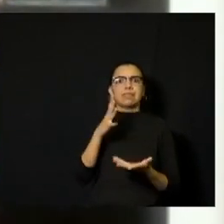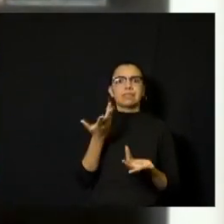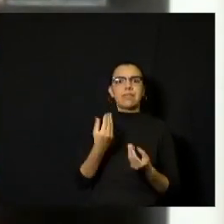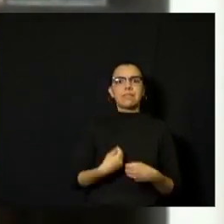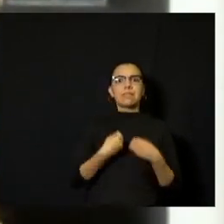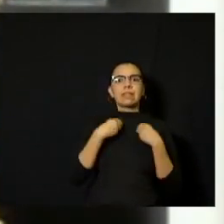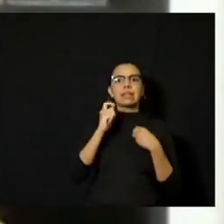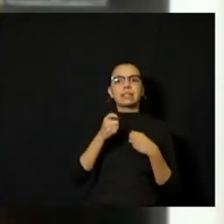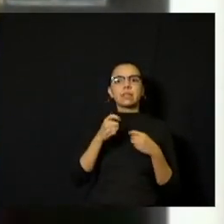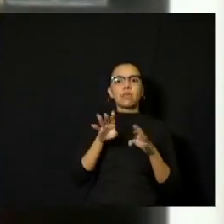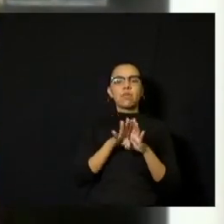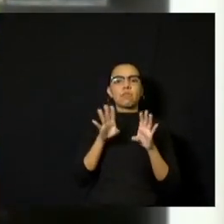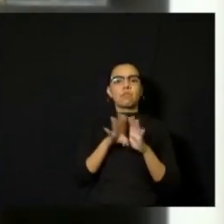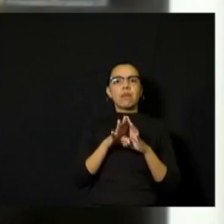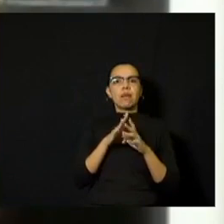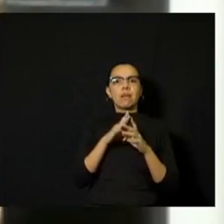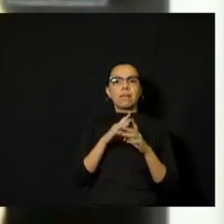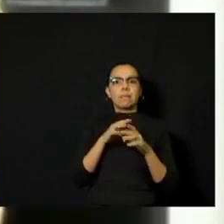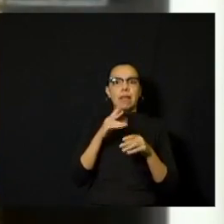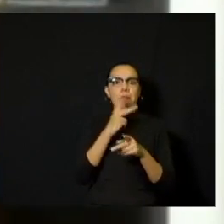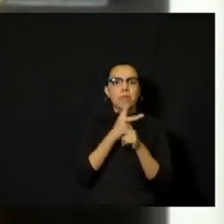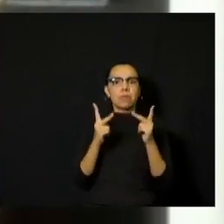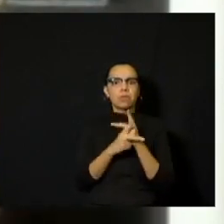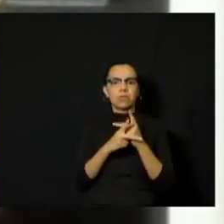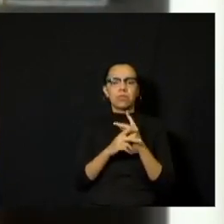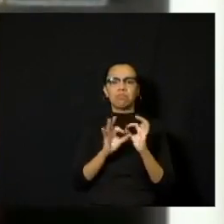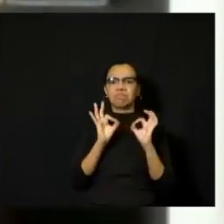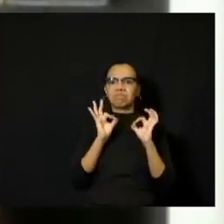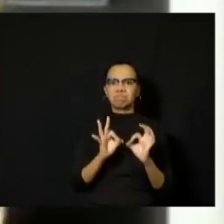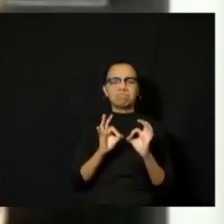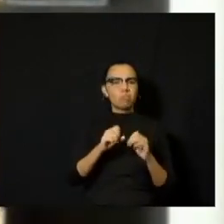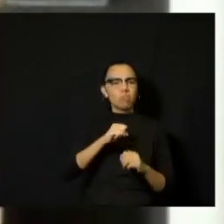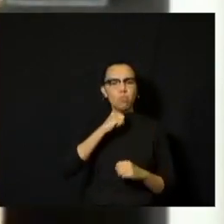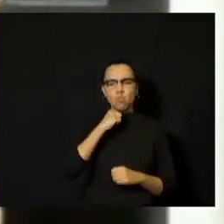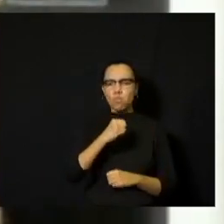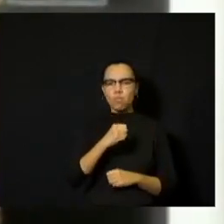immediately, precisely the magic our product has.